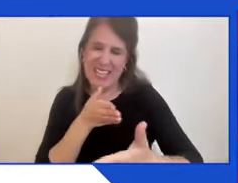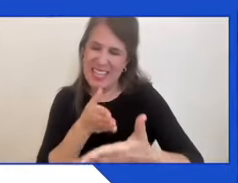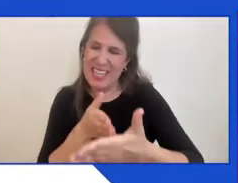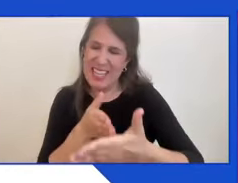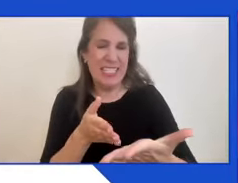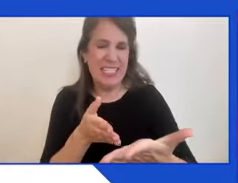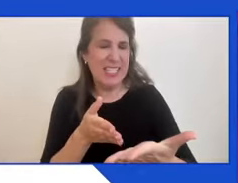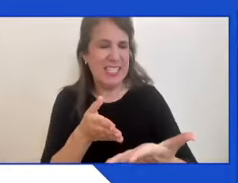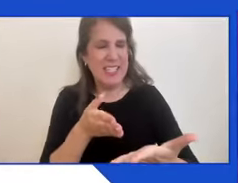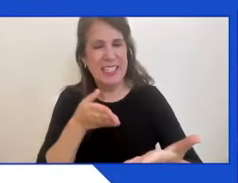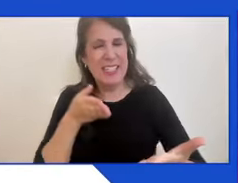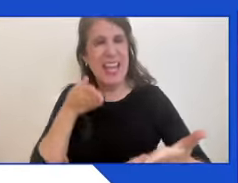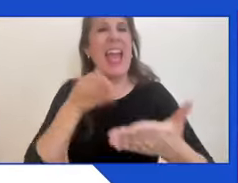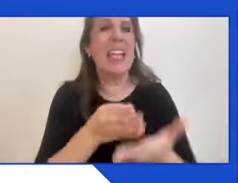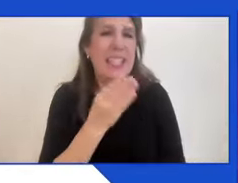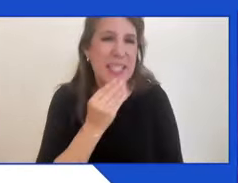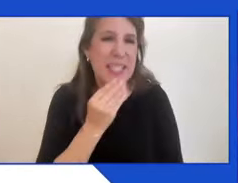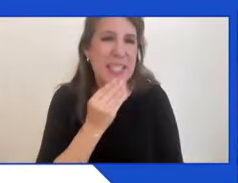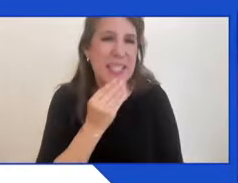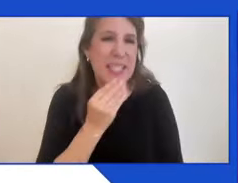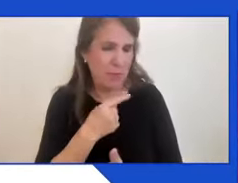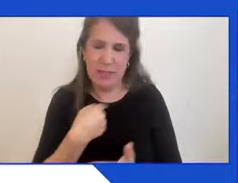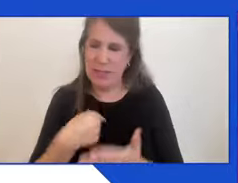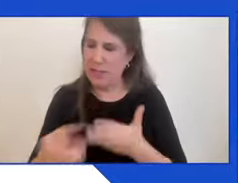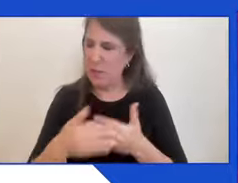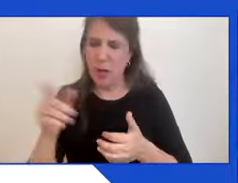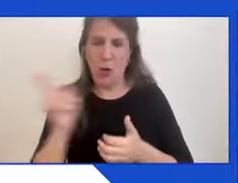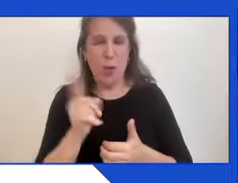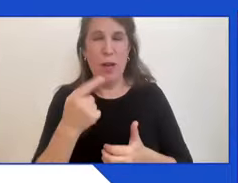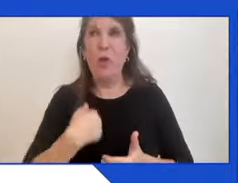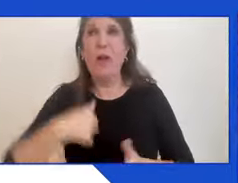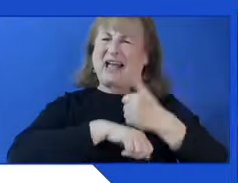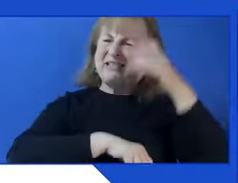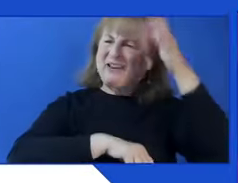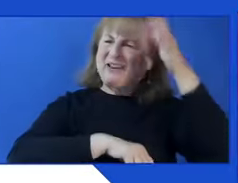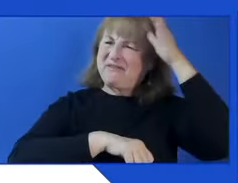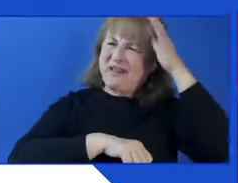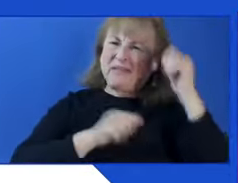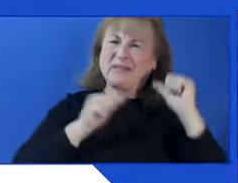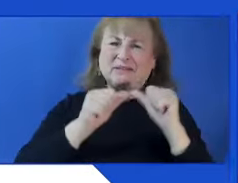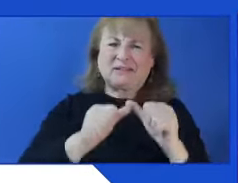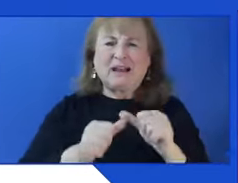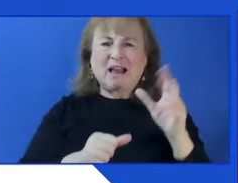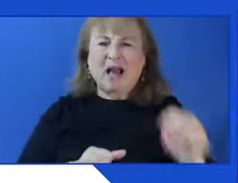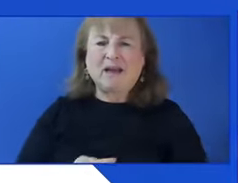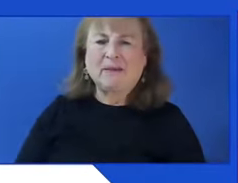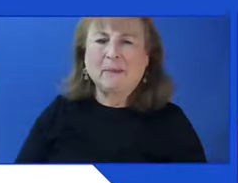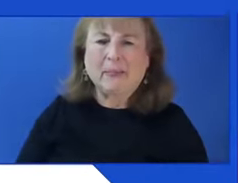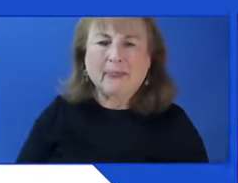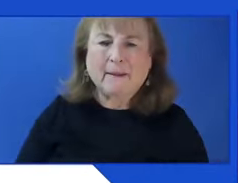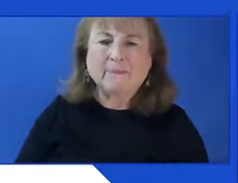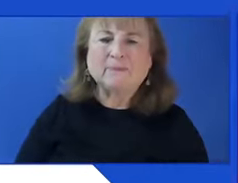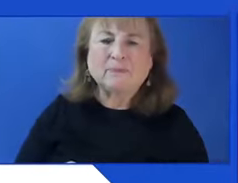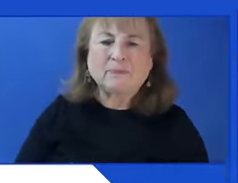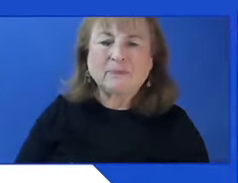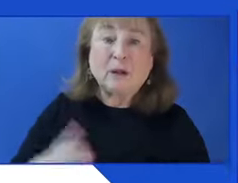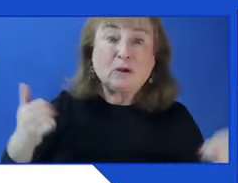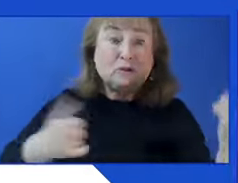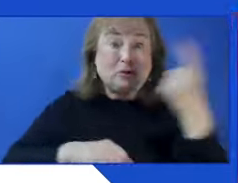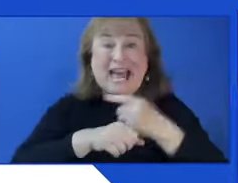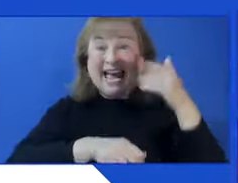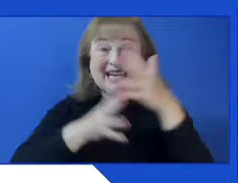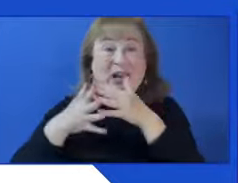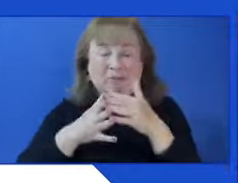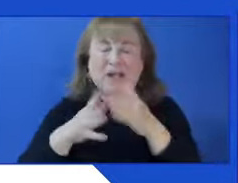attempts to reside. We echo our founding father unequivocally and unreservedly. Today in America, we